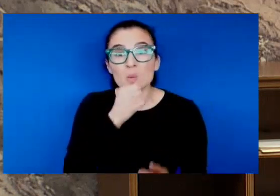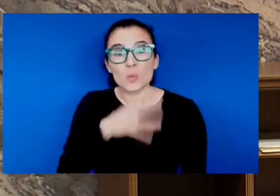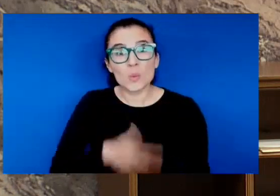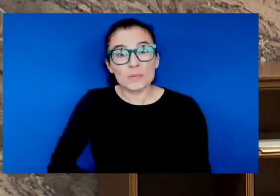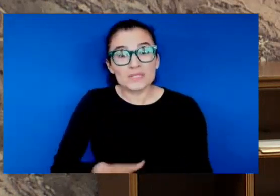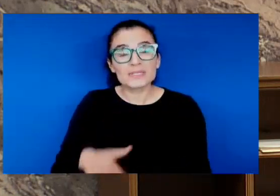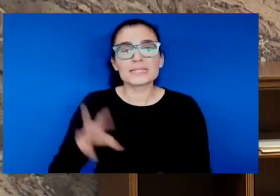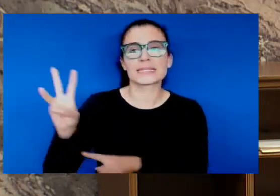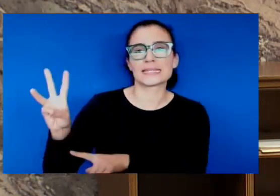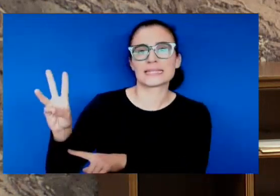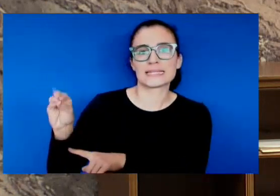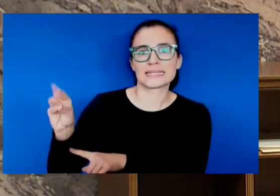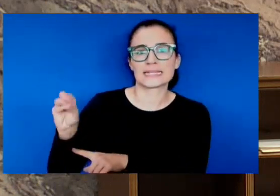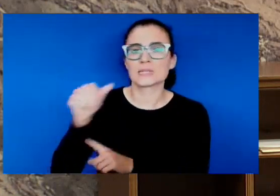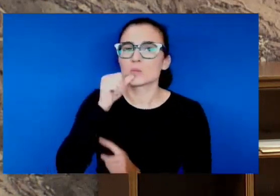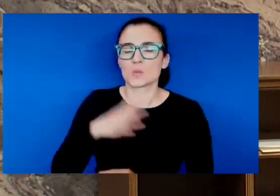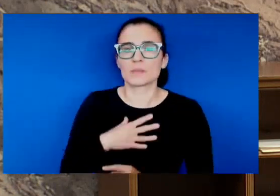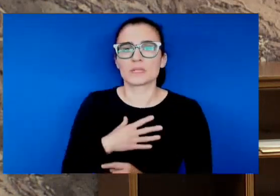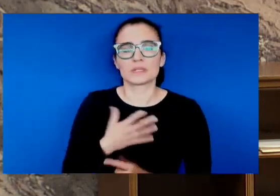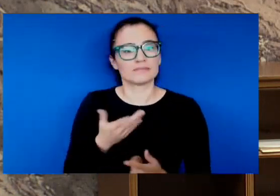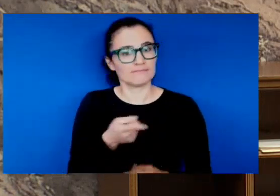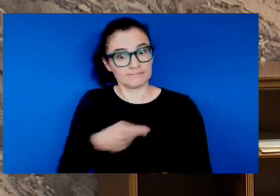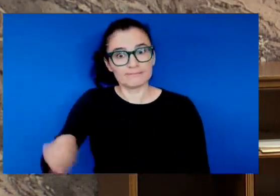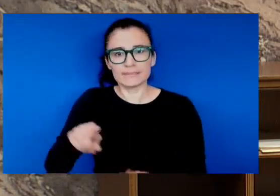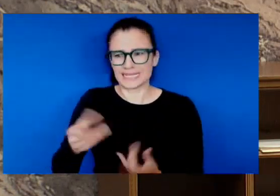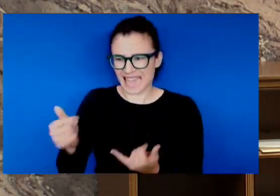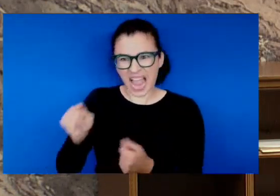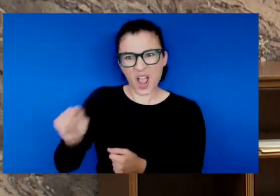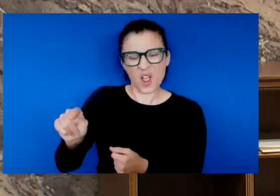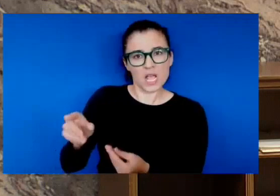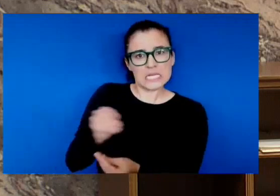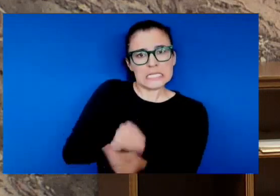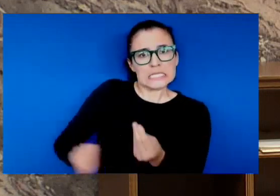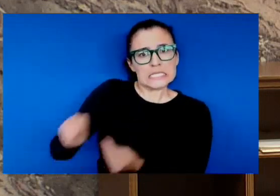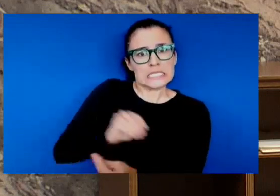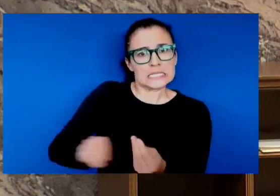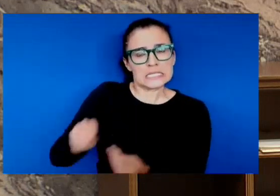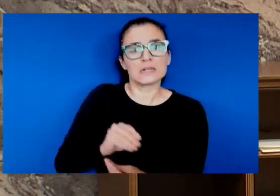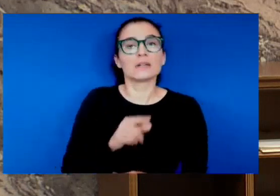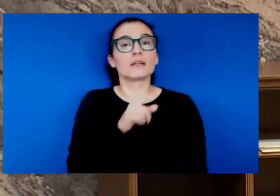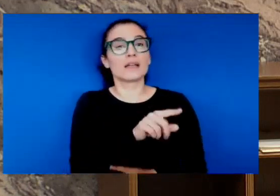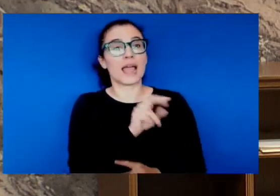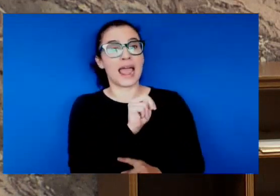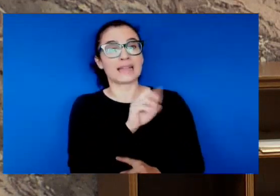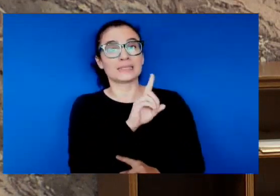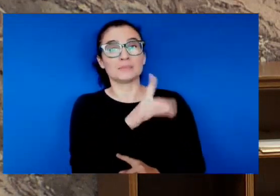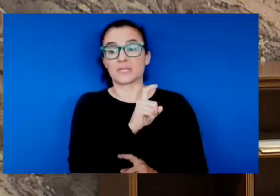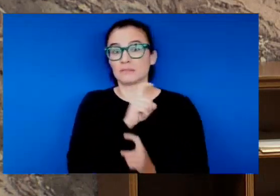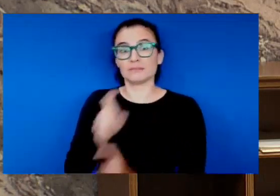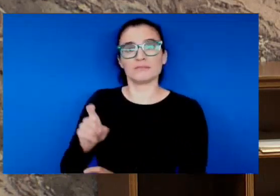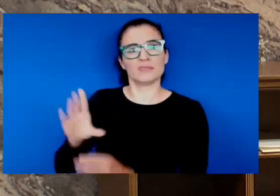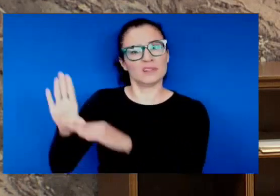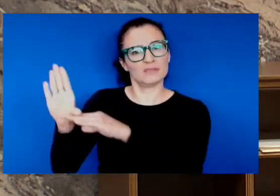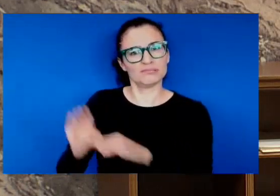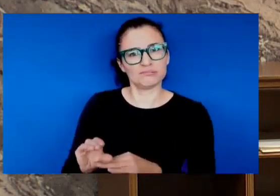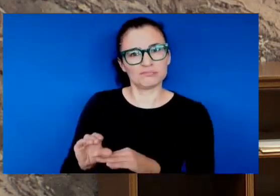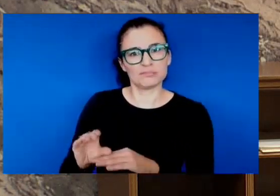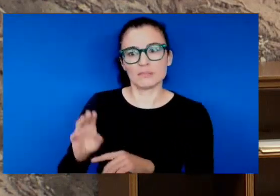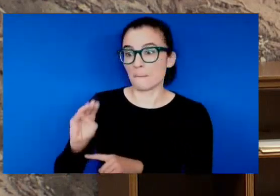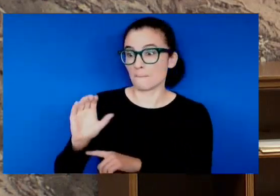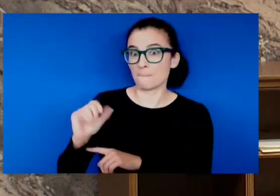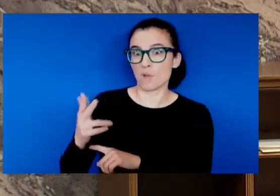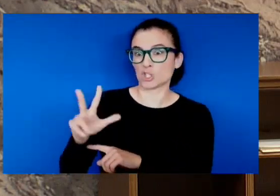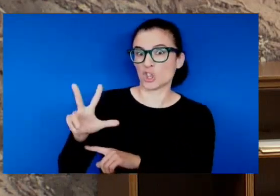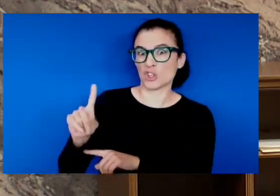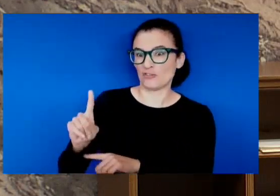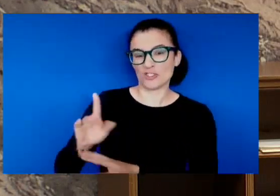only funded them to March 31st. Now, this NDP-manufactured funding uncertainty is causing extreme stress